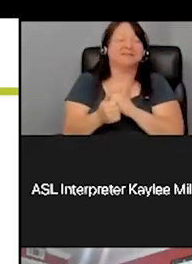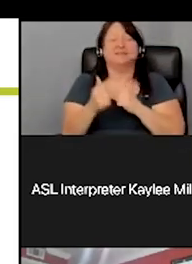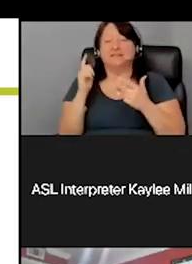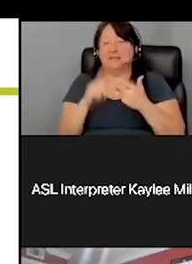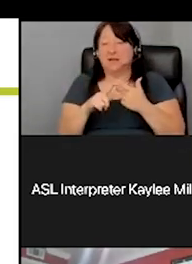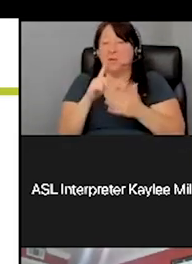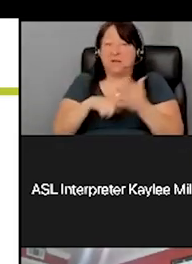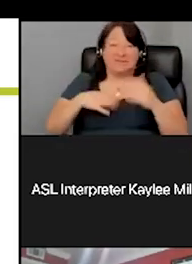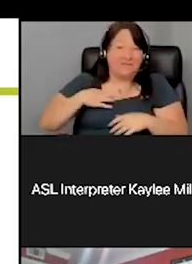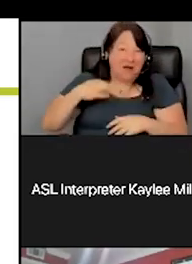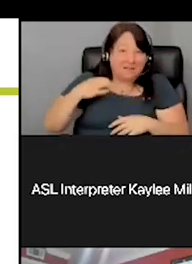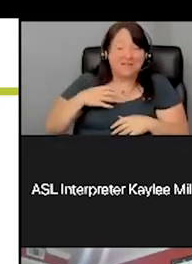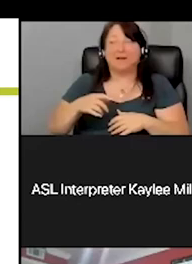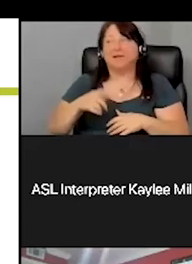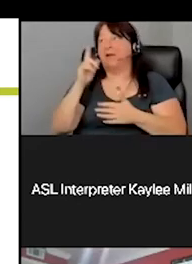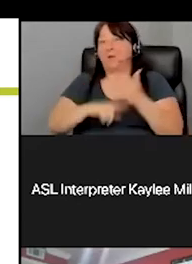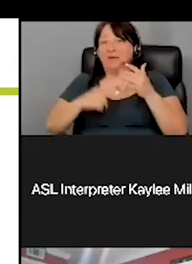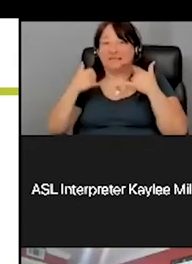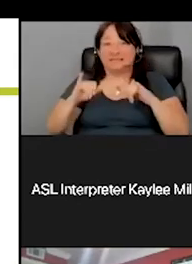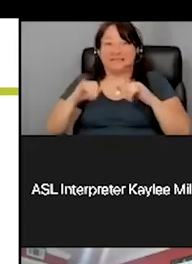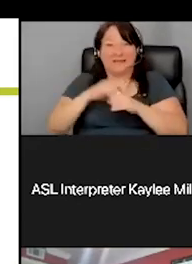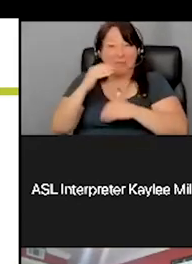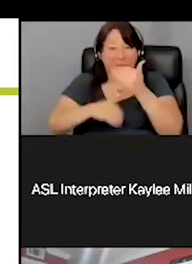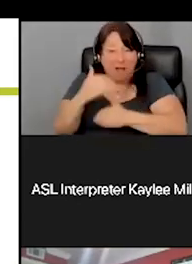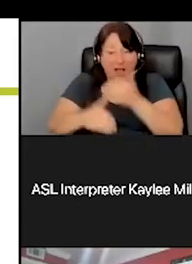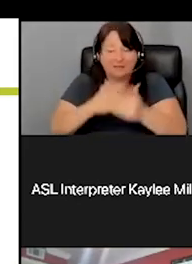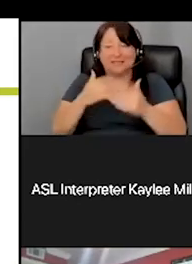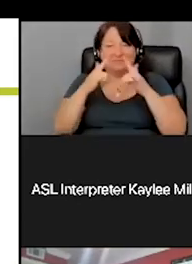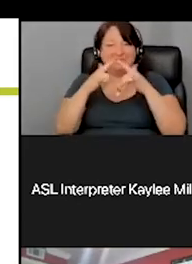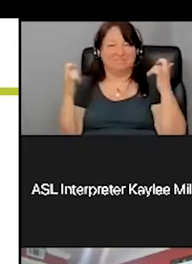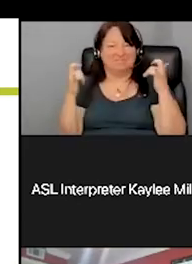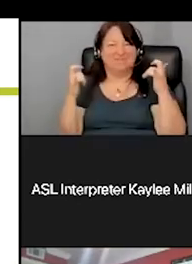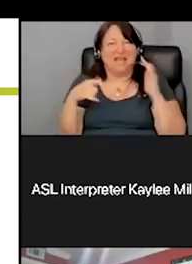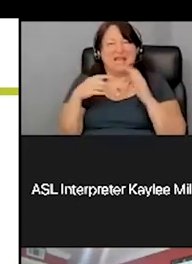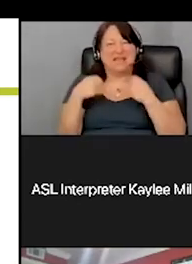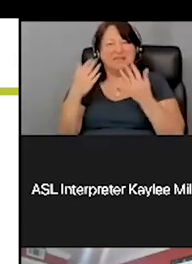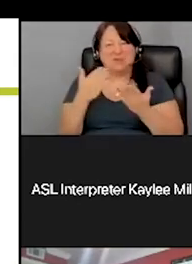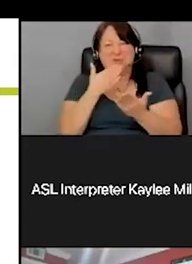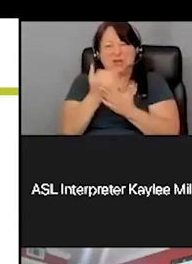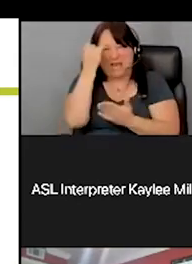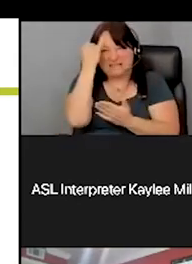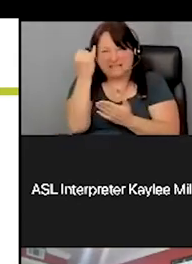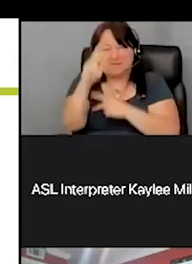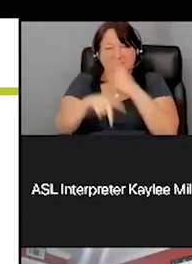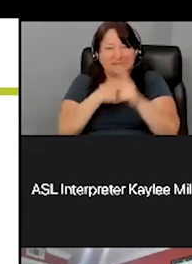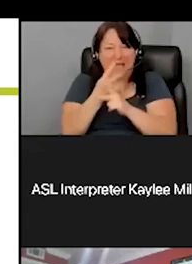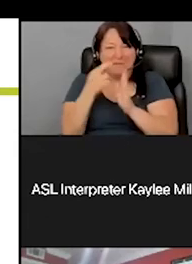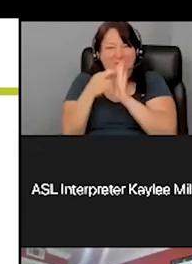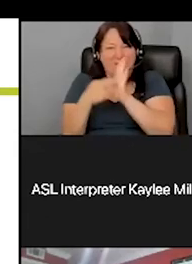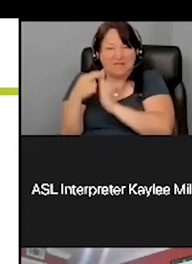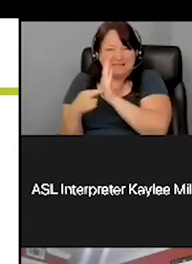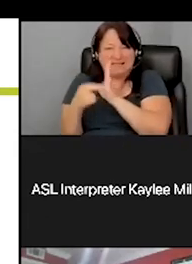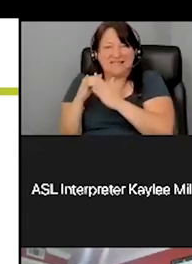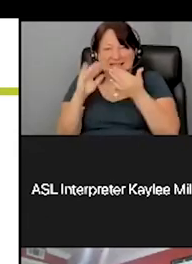or what is voluntary, what's been in the process, or what has been passed, and the type of ordinance that the cities